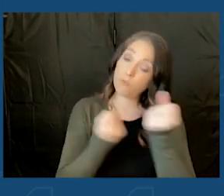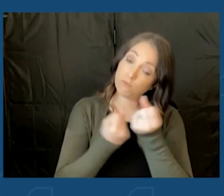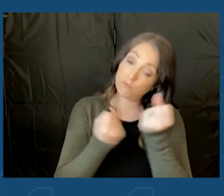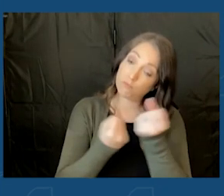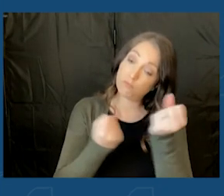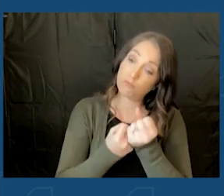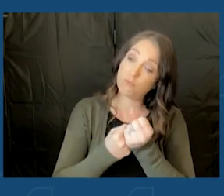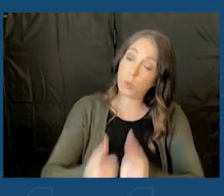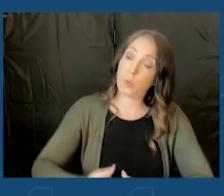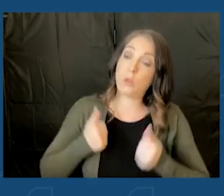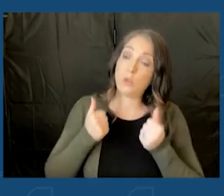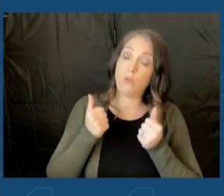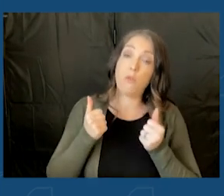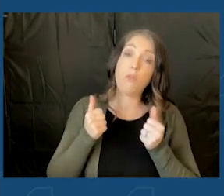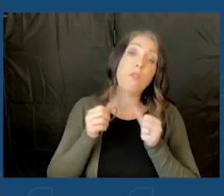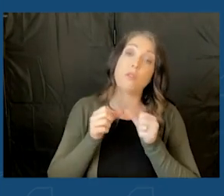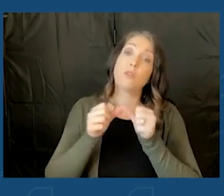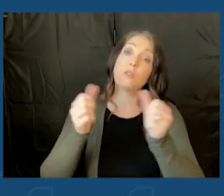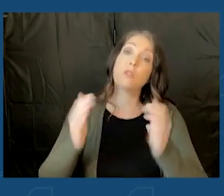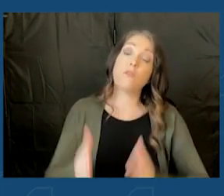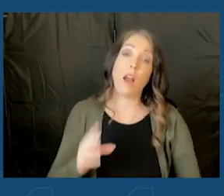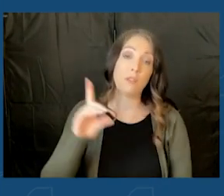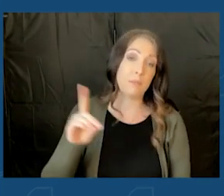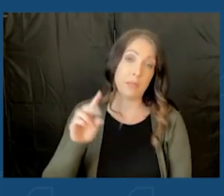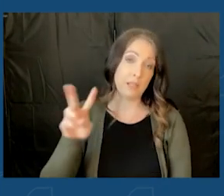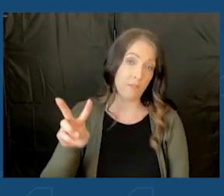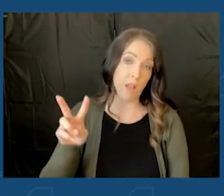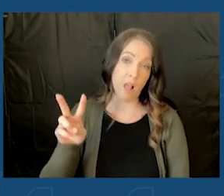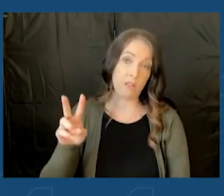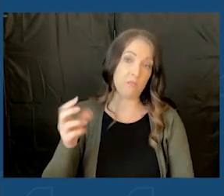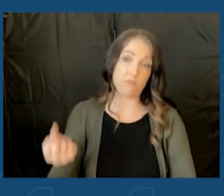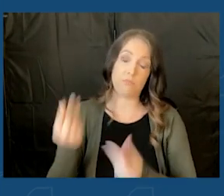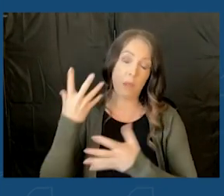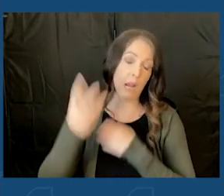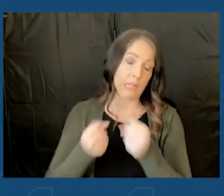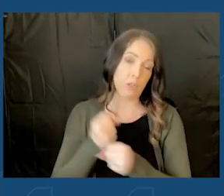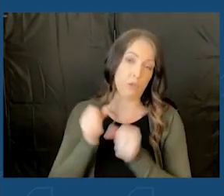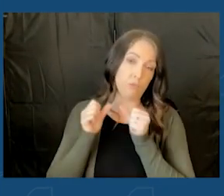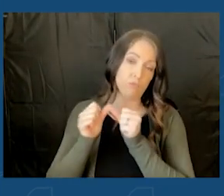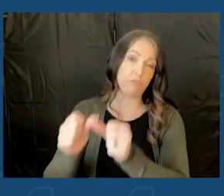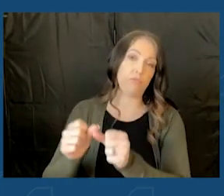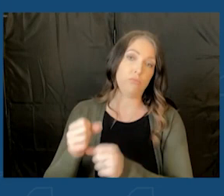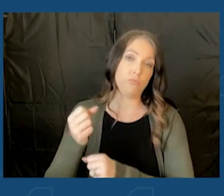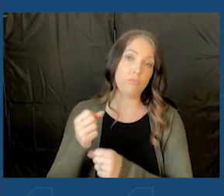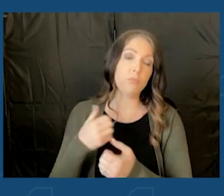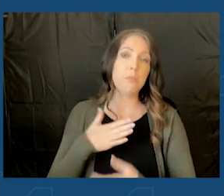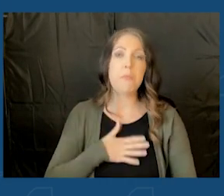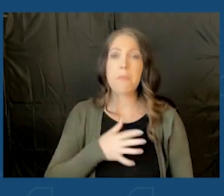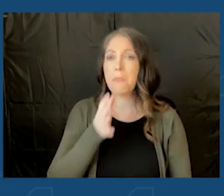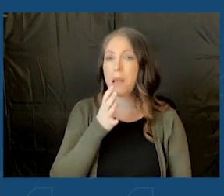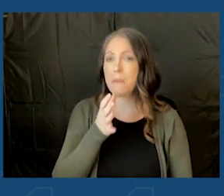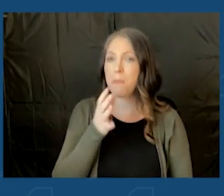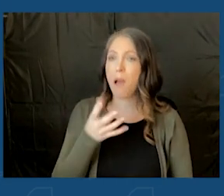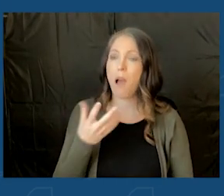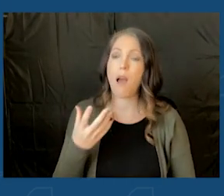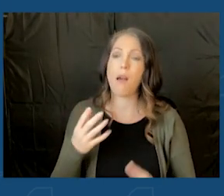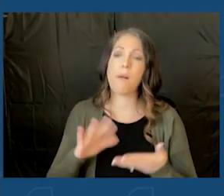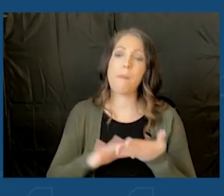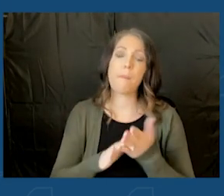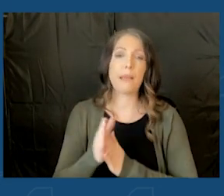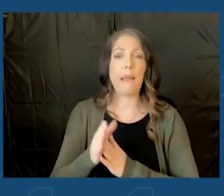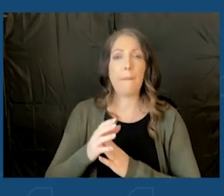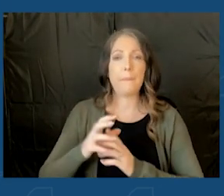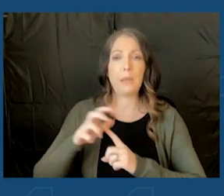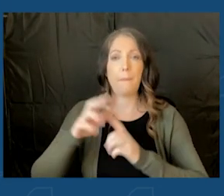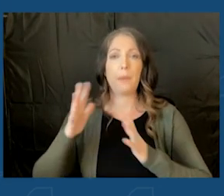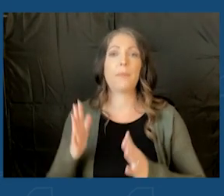for decades. Literally, I was back in high school, college, when my mother became a champion, and they used to call them victims of wife